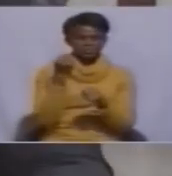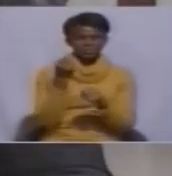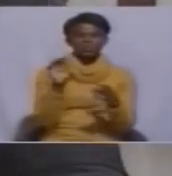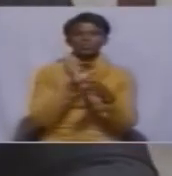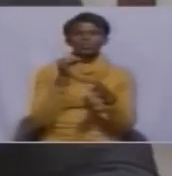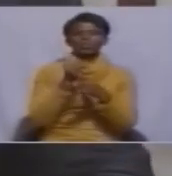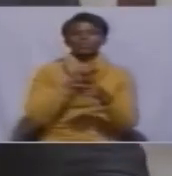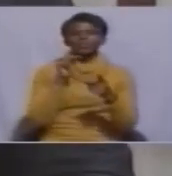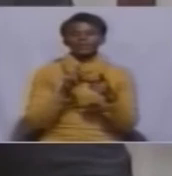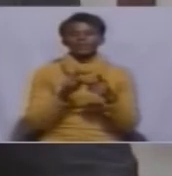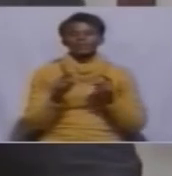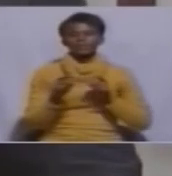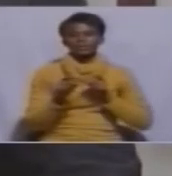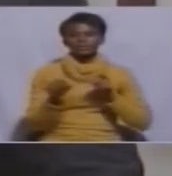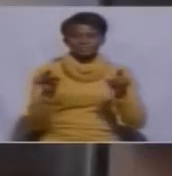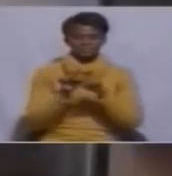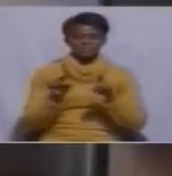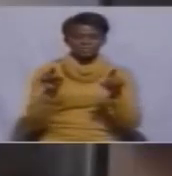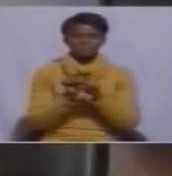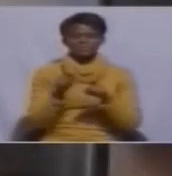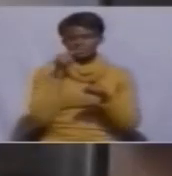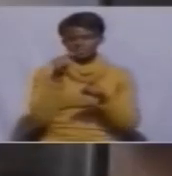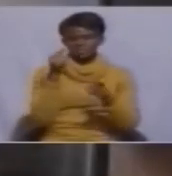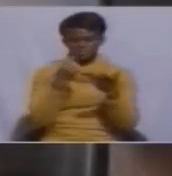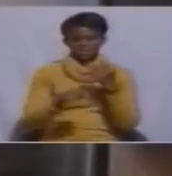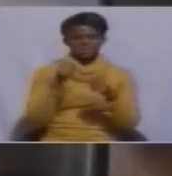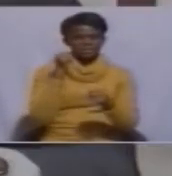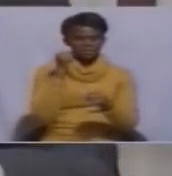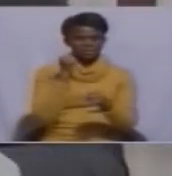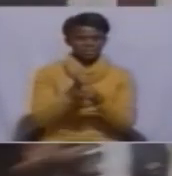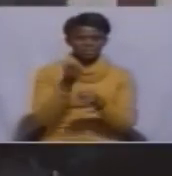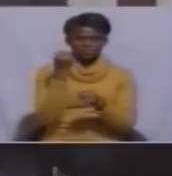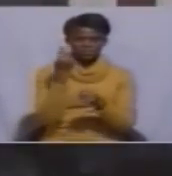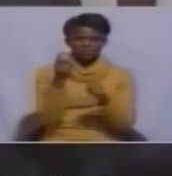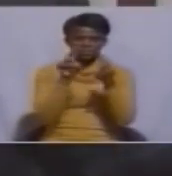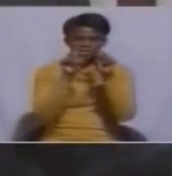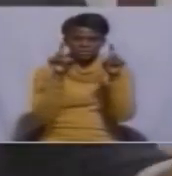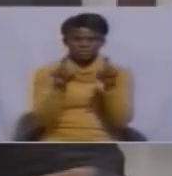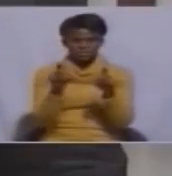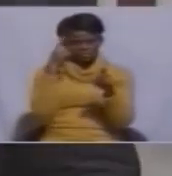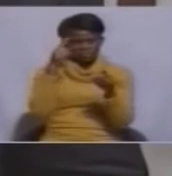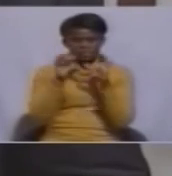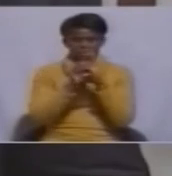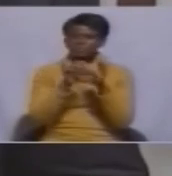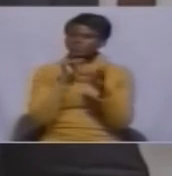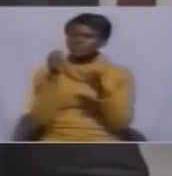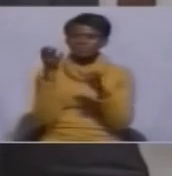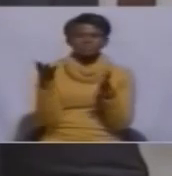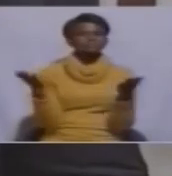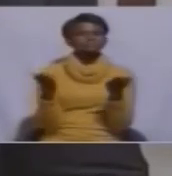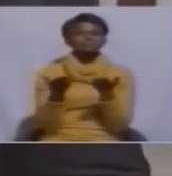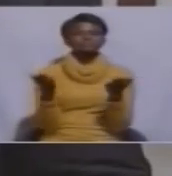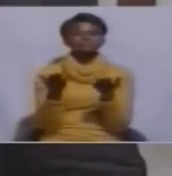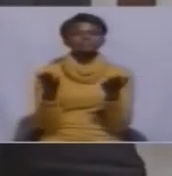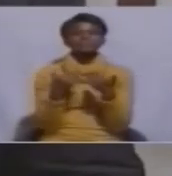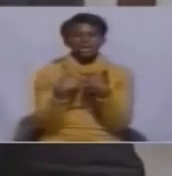equivalent. An equivalent, like you have said, what we call grade 12 certificate, for instance, it's not there in London, maybe. They